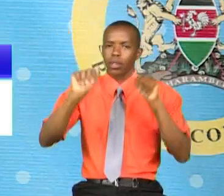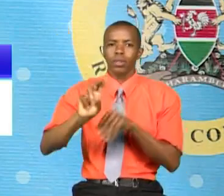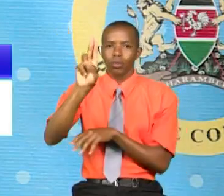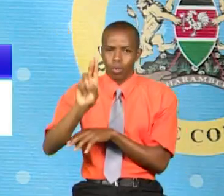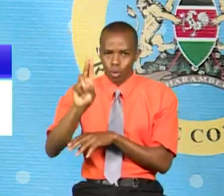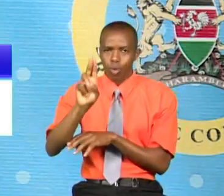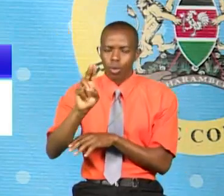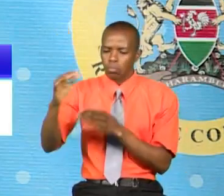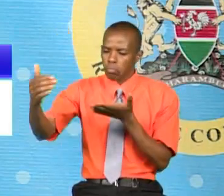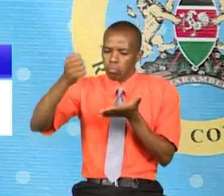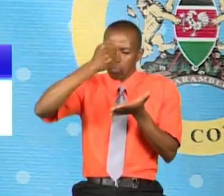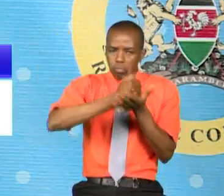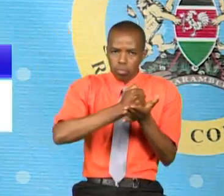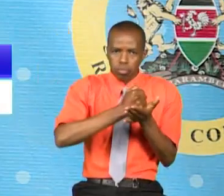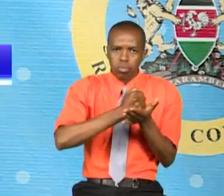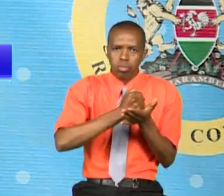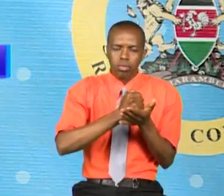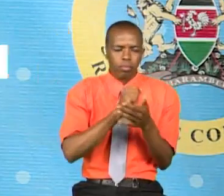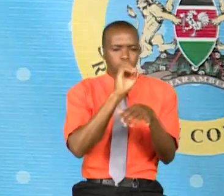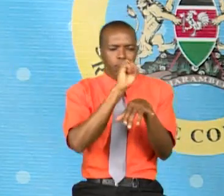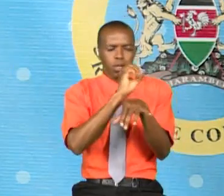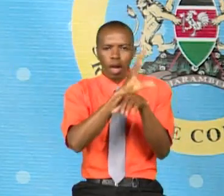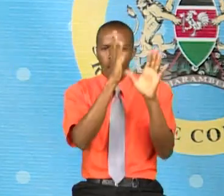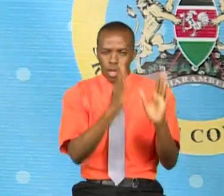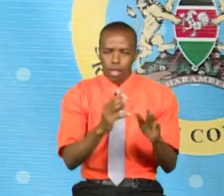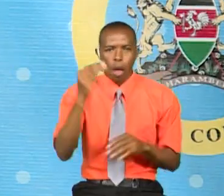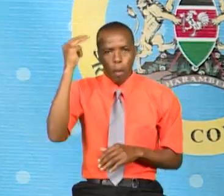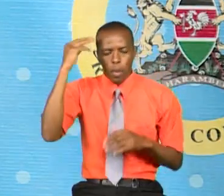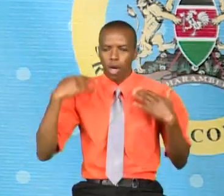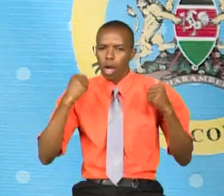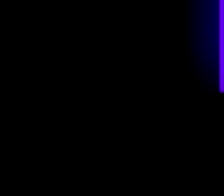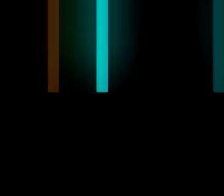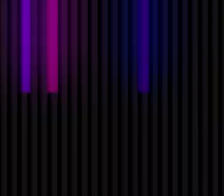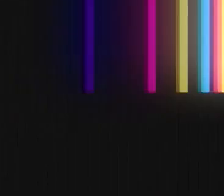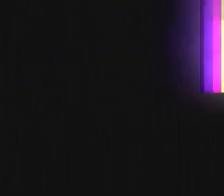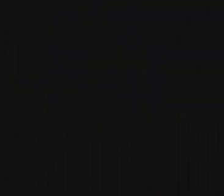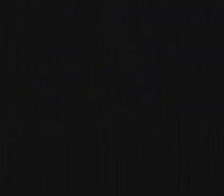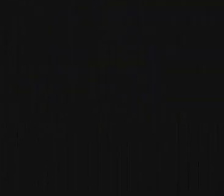has appointed an advisor on mental health and happiness.